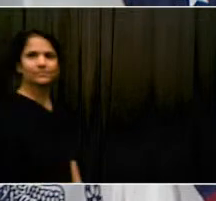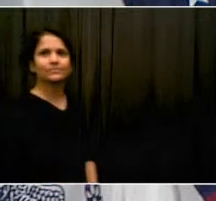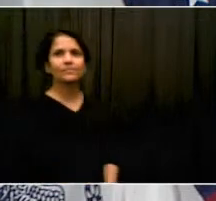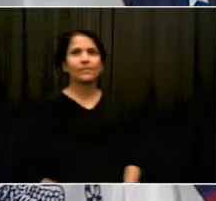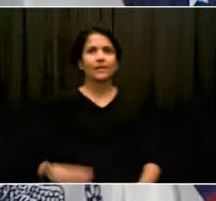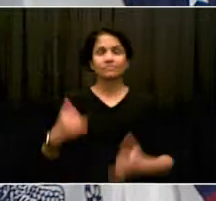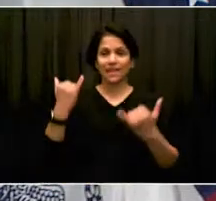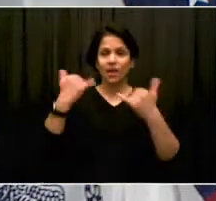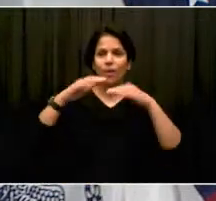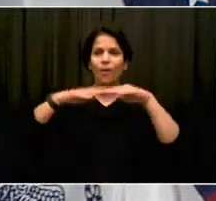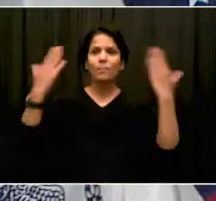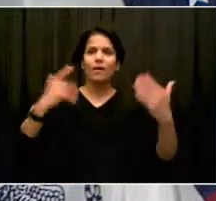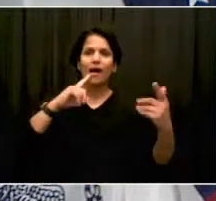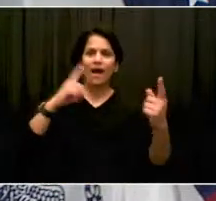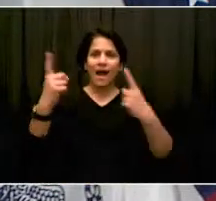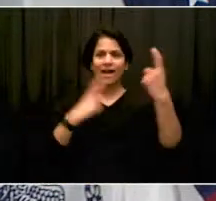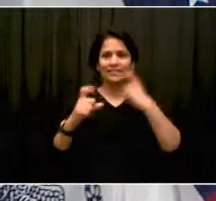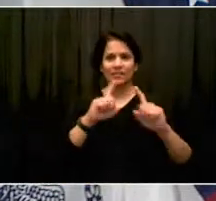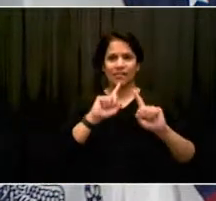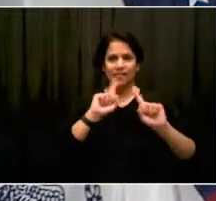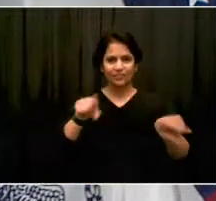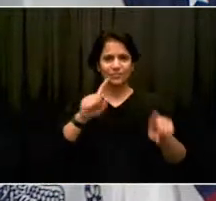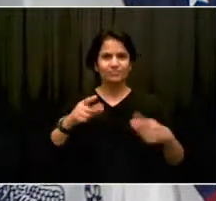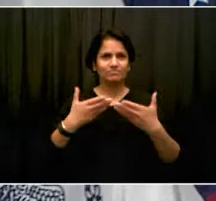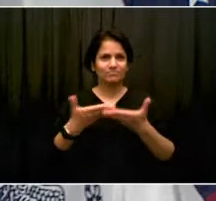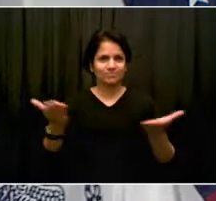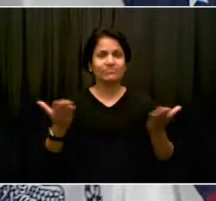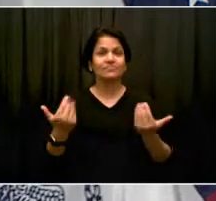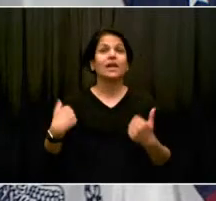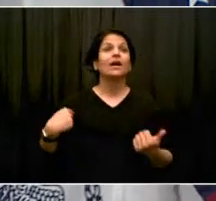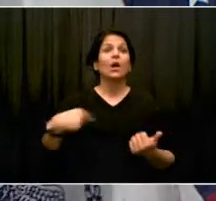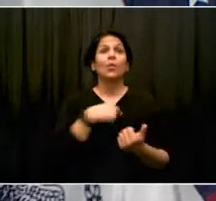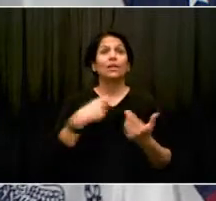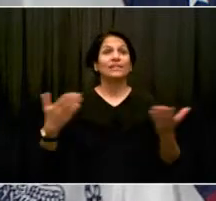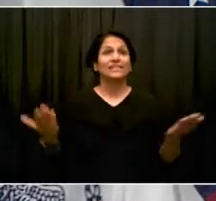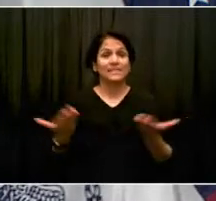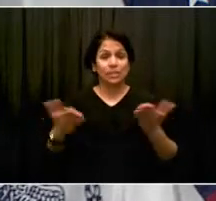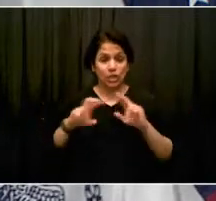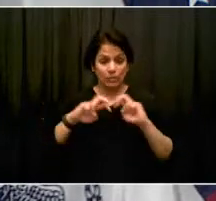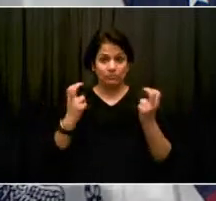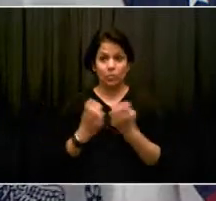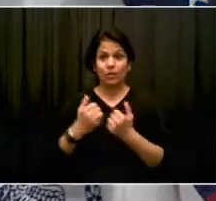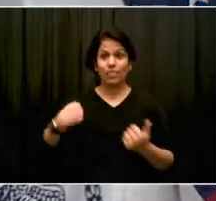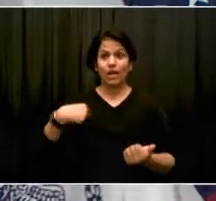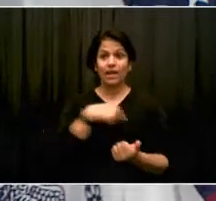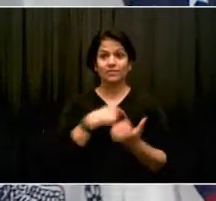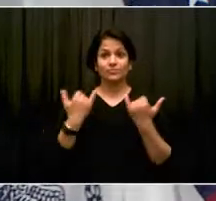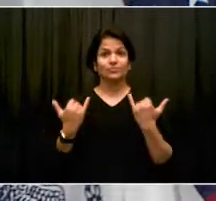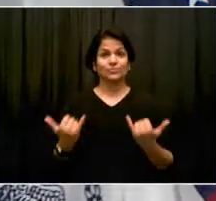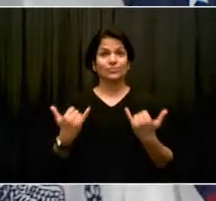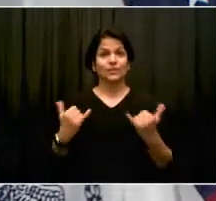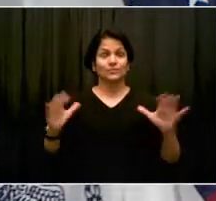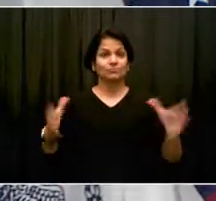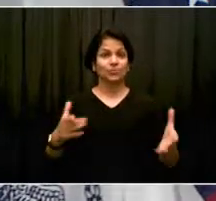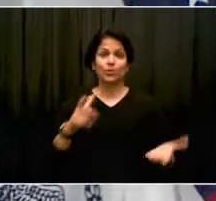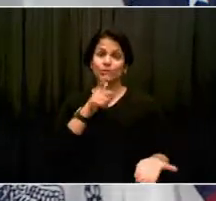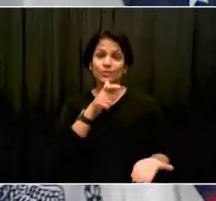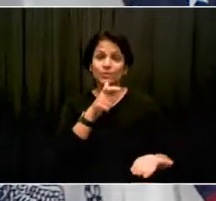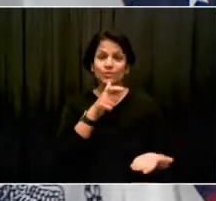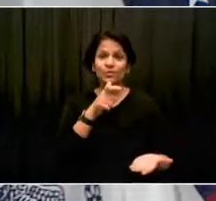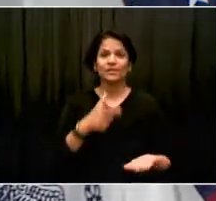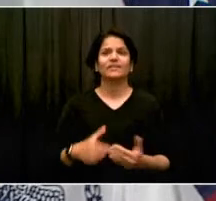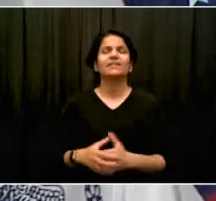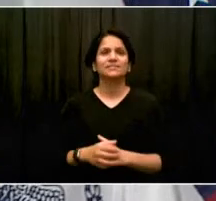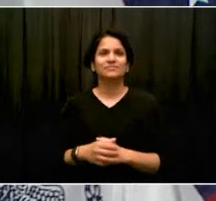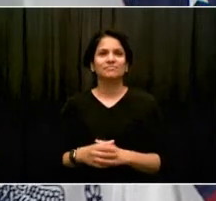outlet of each journalist. Good morning. We will now begin our Q&A. As a reminder, we are joined by the First Lady of New